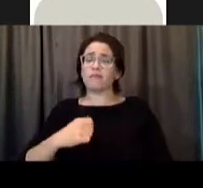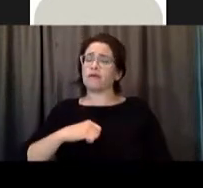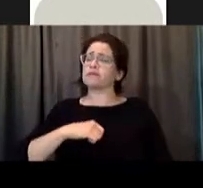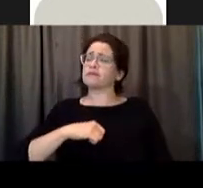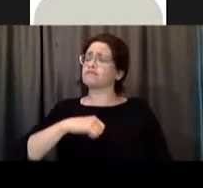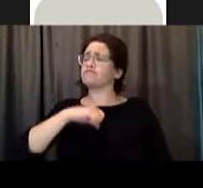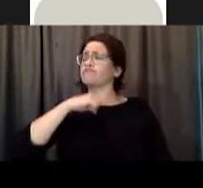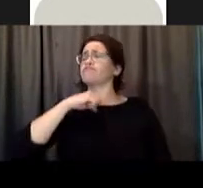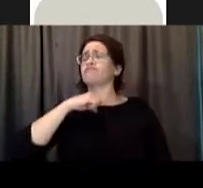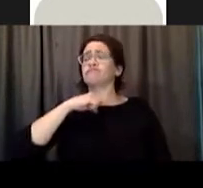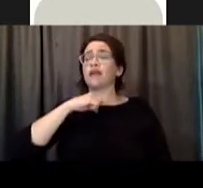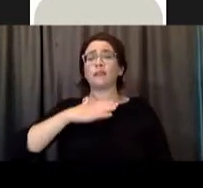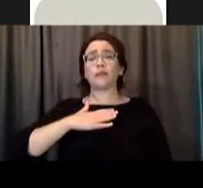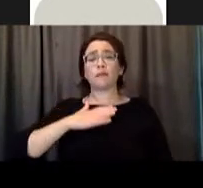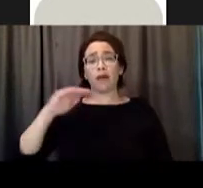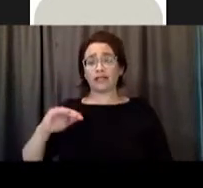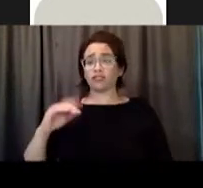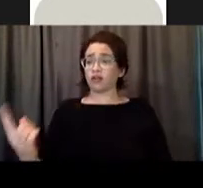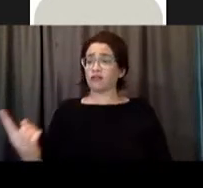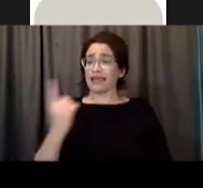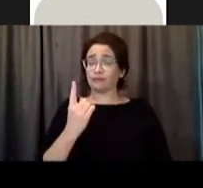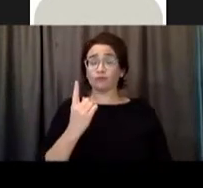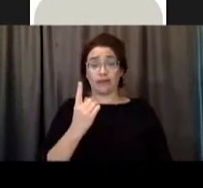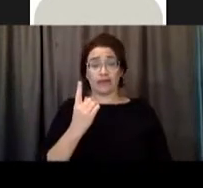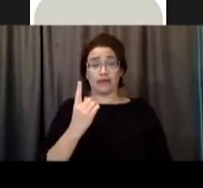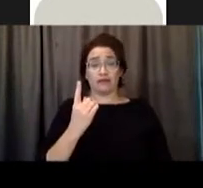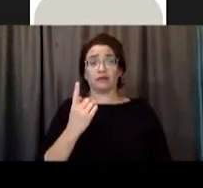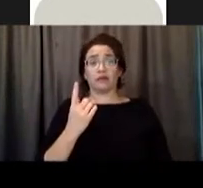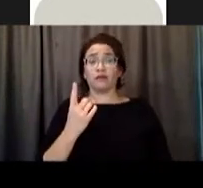my child came to me wanting to do this project.